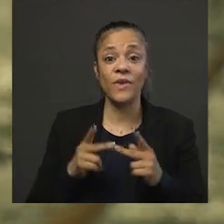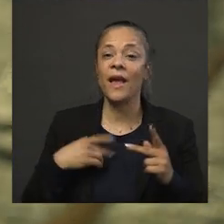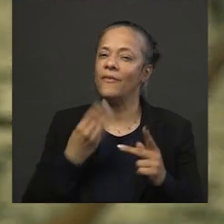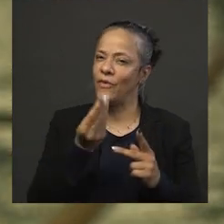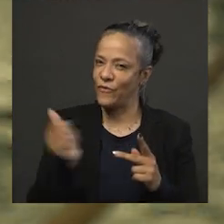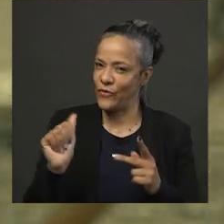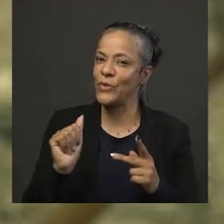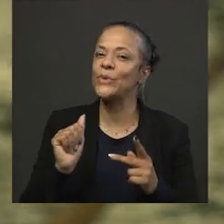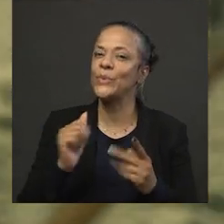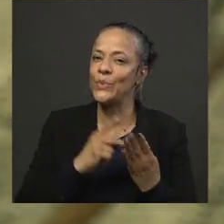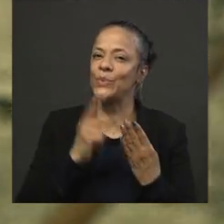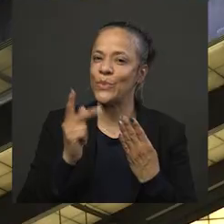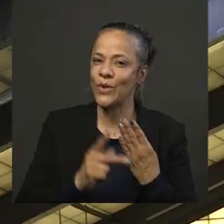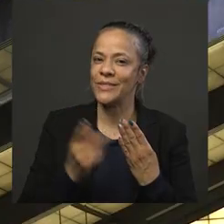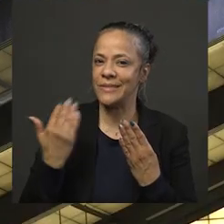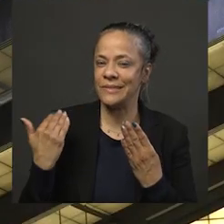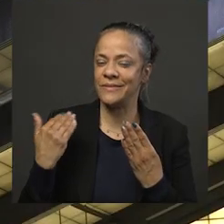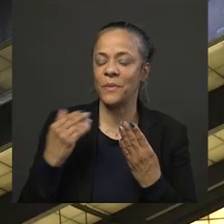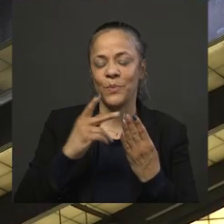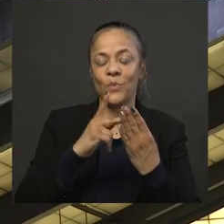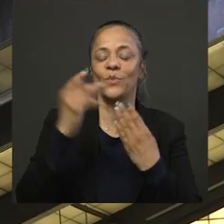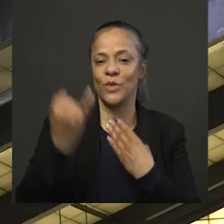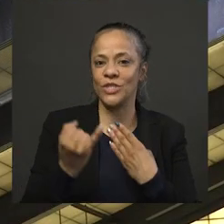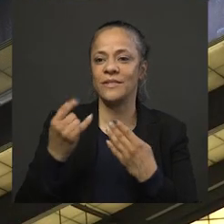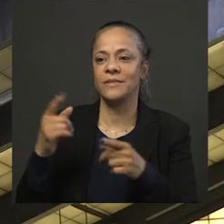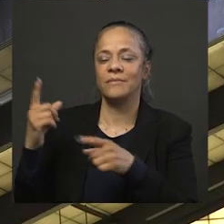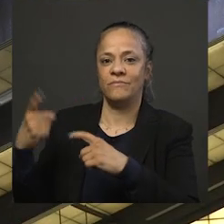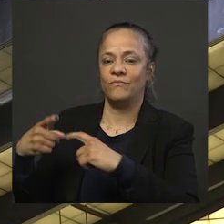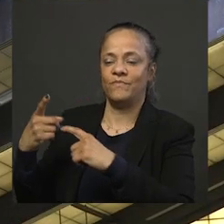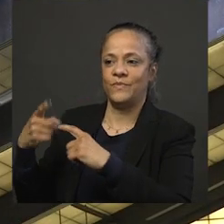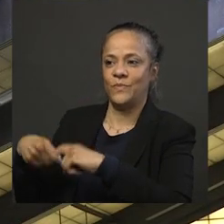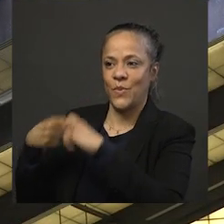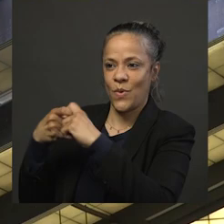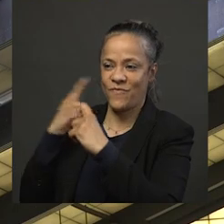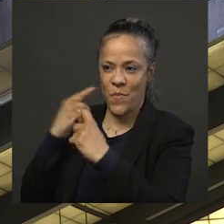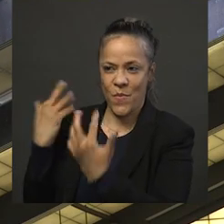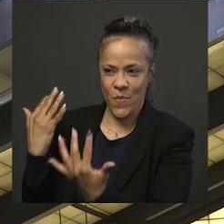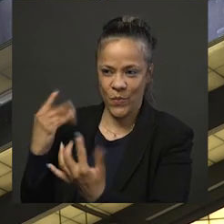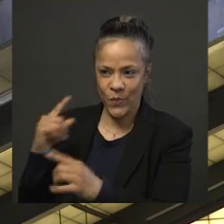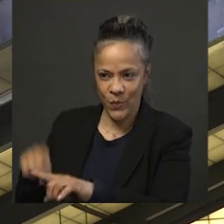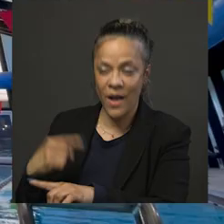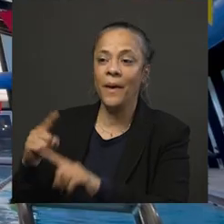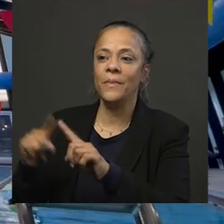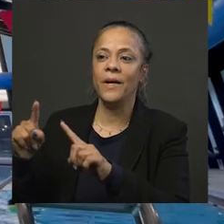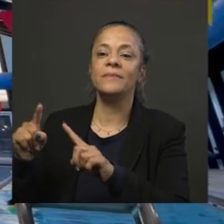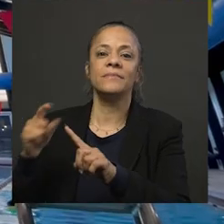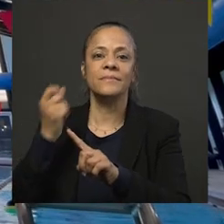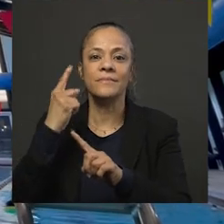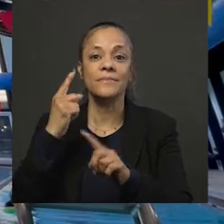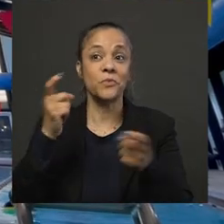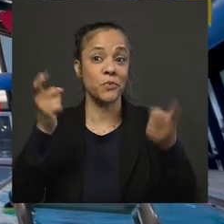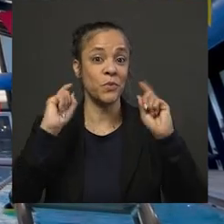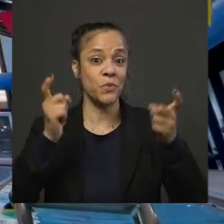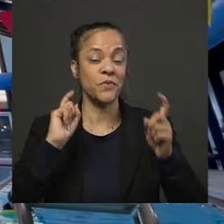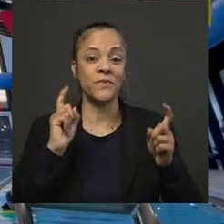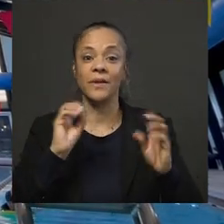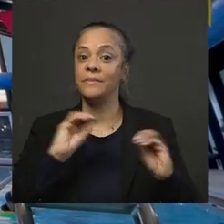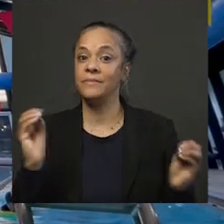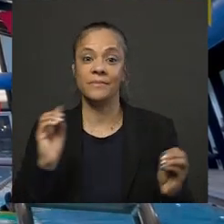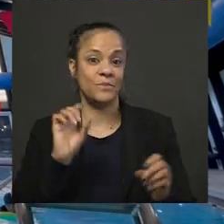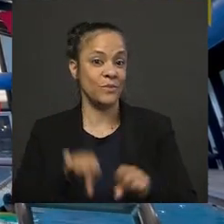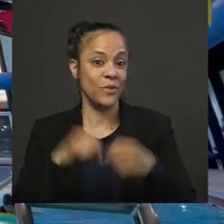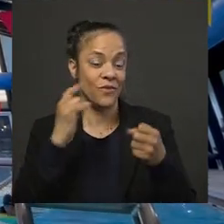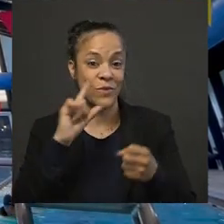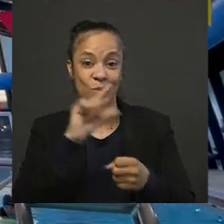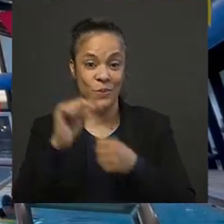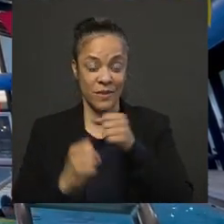few projects that have been stalled for a long time across the city, such as a retractable roof at Pershing, a pool that hadn't operated in 20 years, which